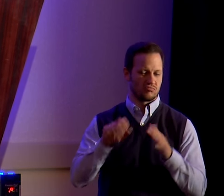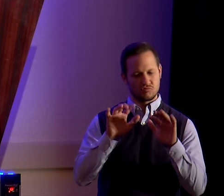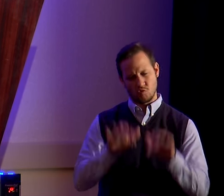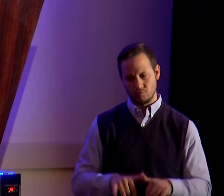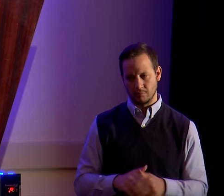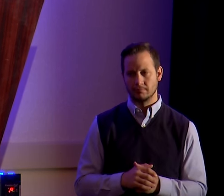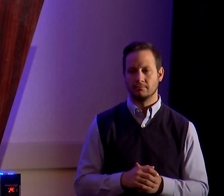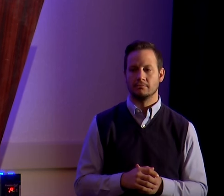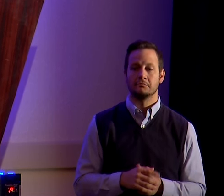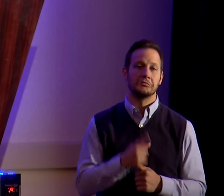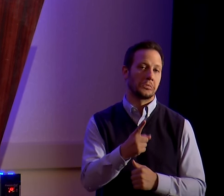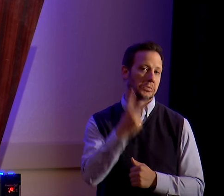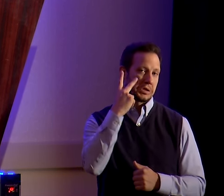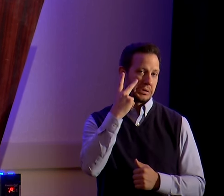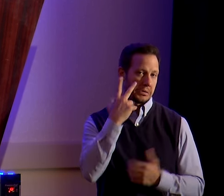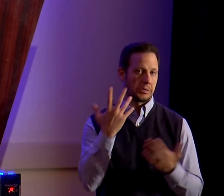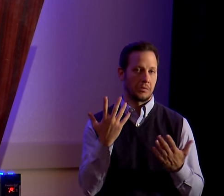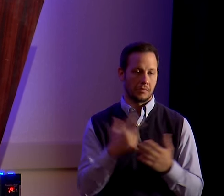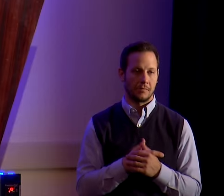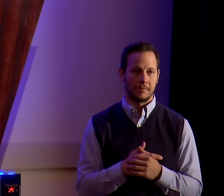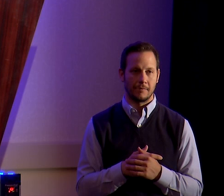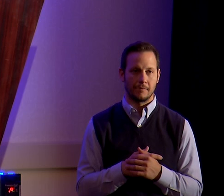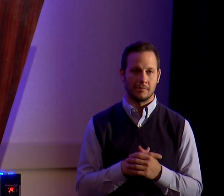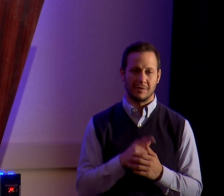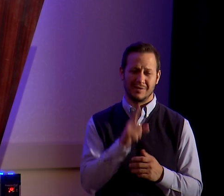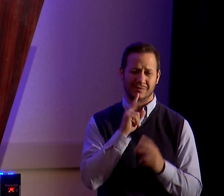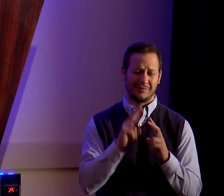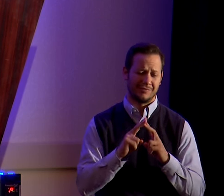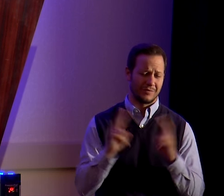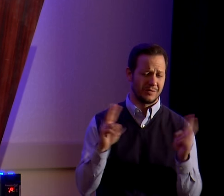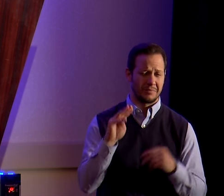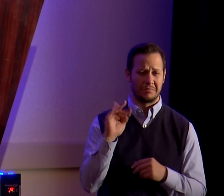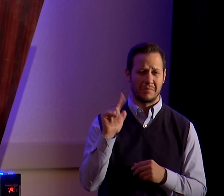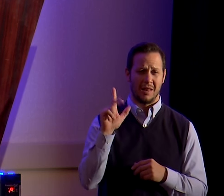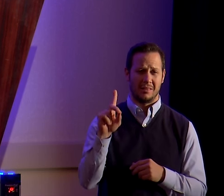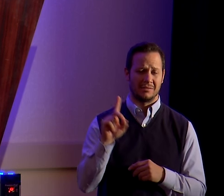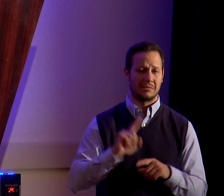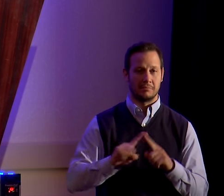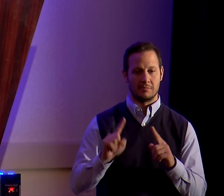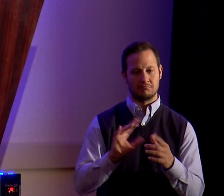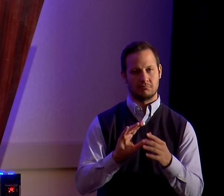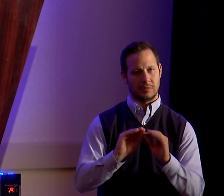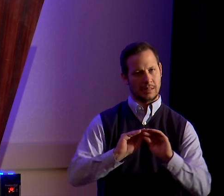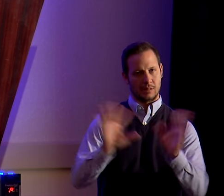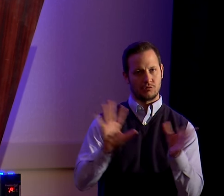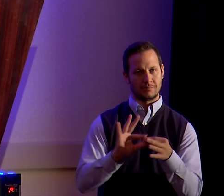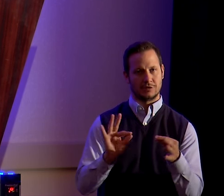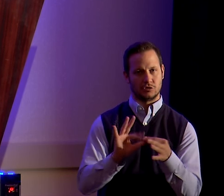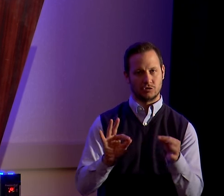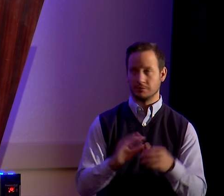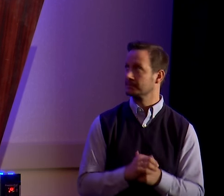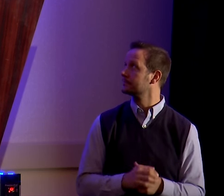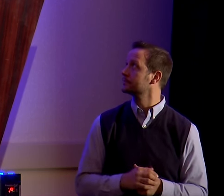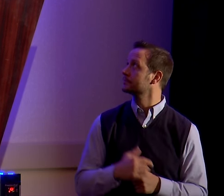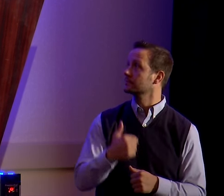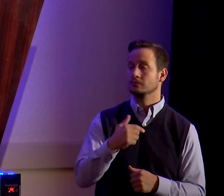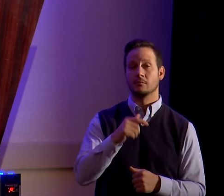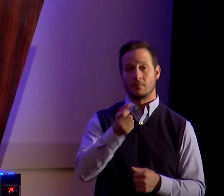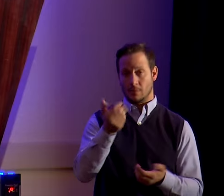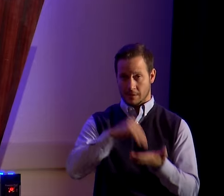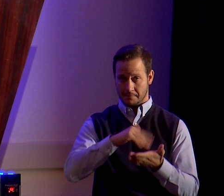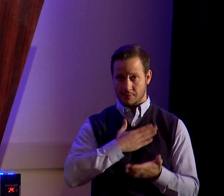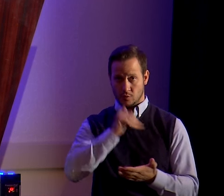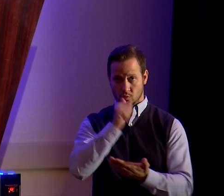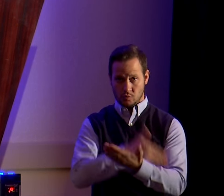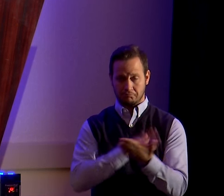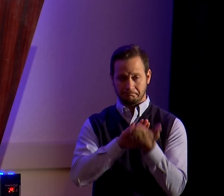And you can see that it's very mild, but still the message is clear. This is my note to my daughter when she